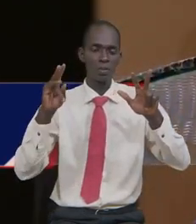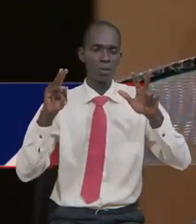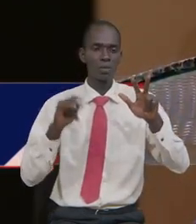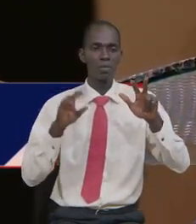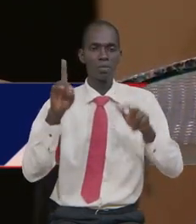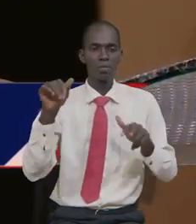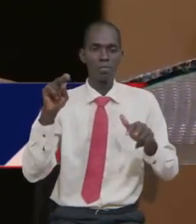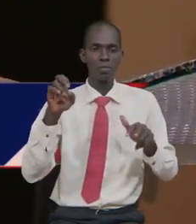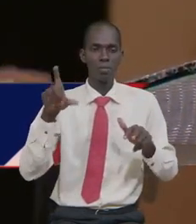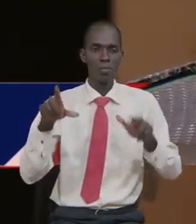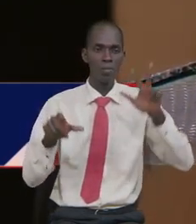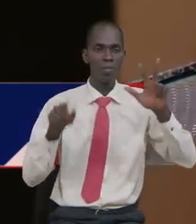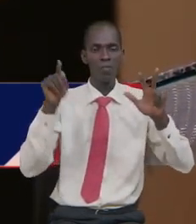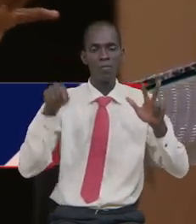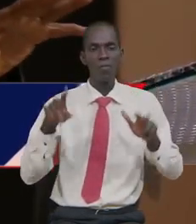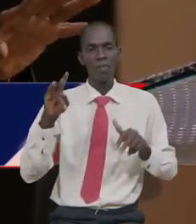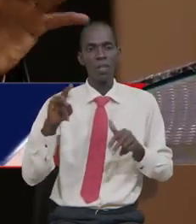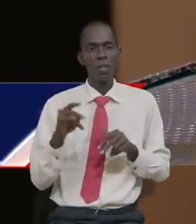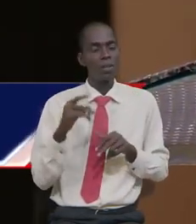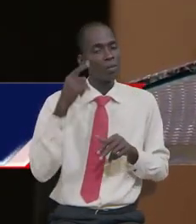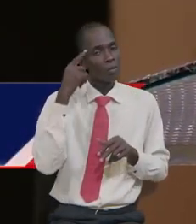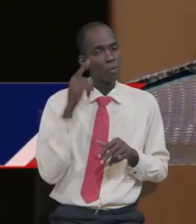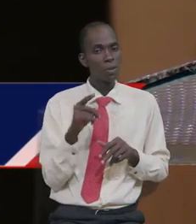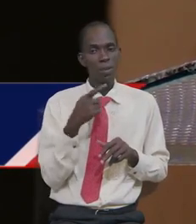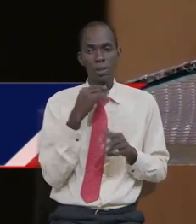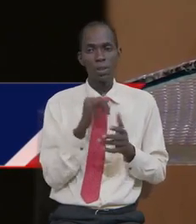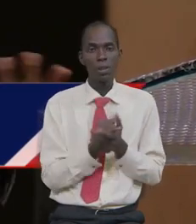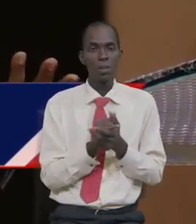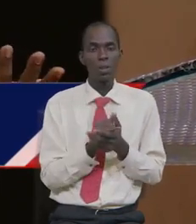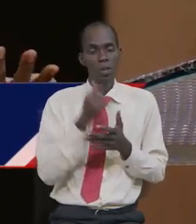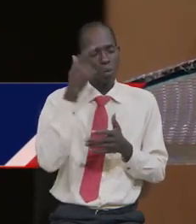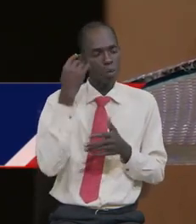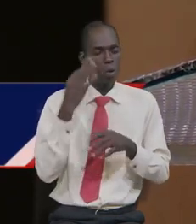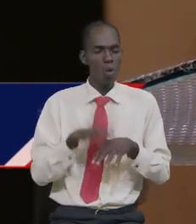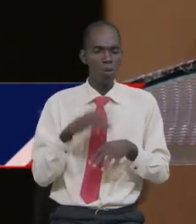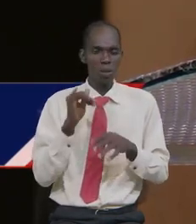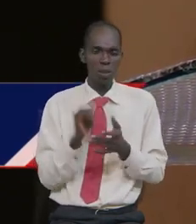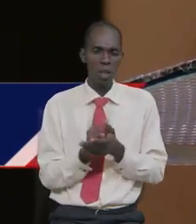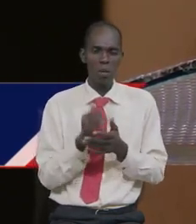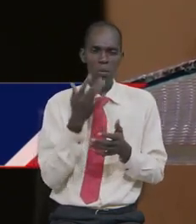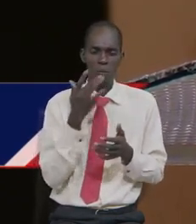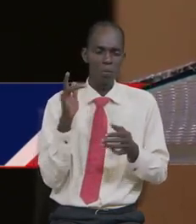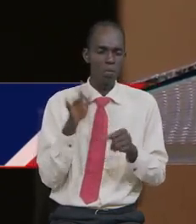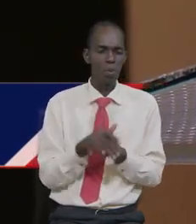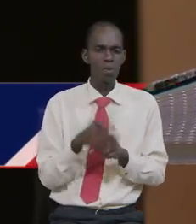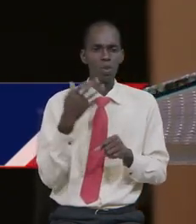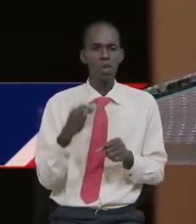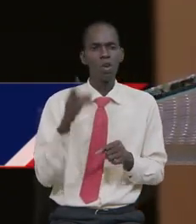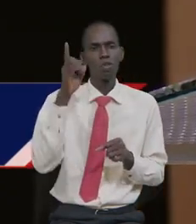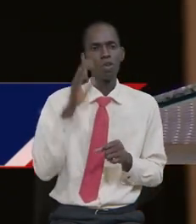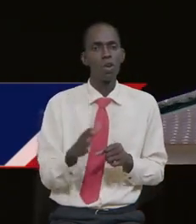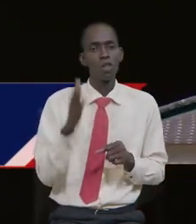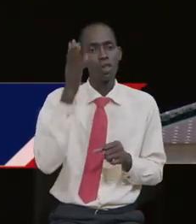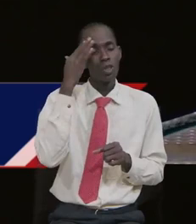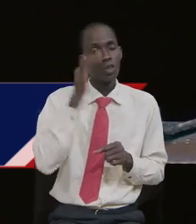says in verse 17, leaning on that promise of the God, relying on that promise of knowing that